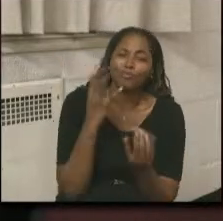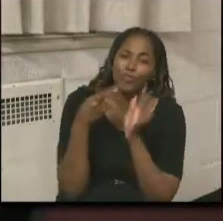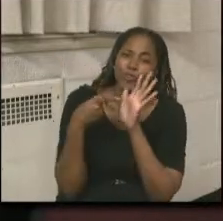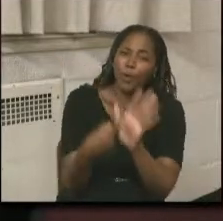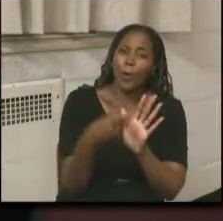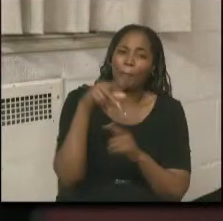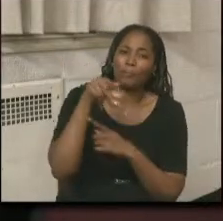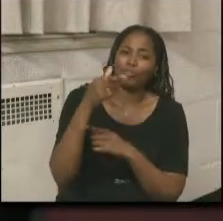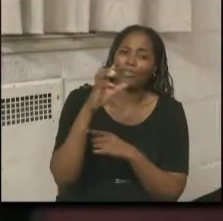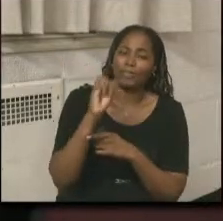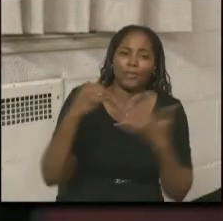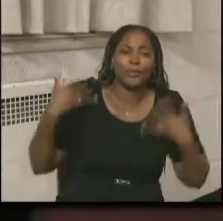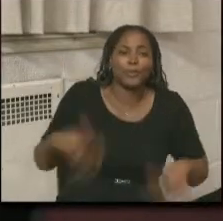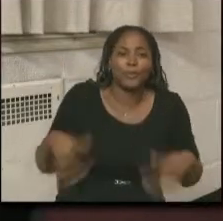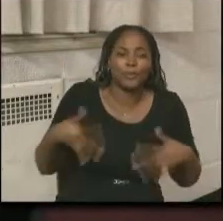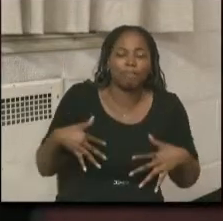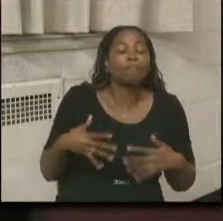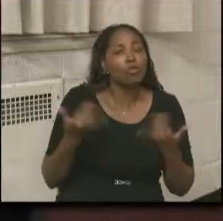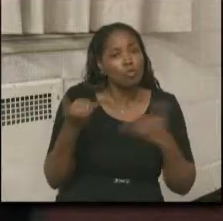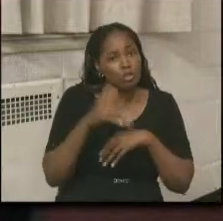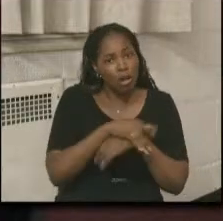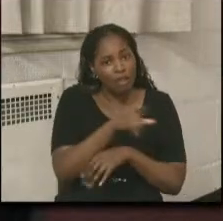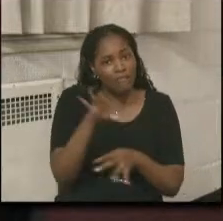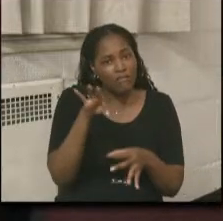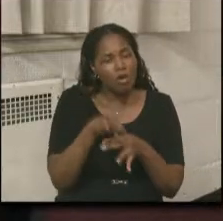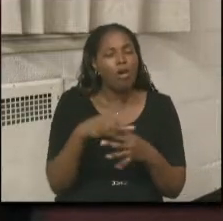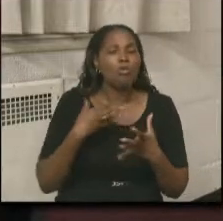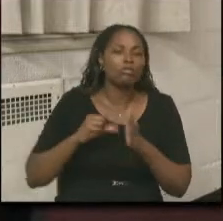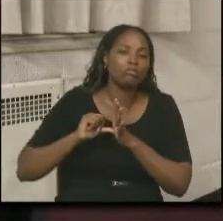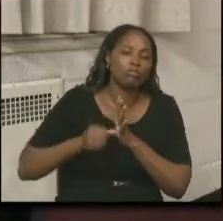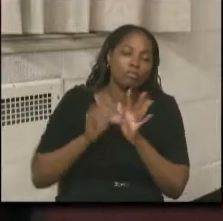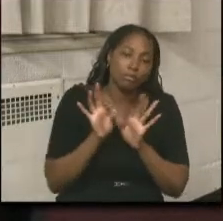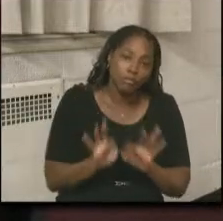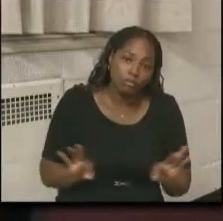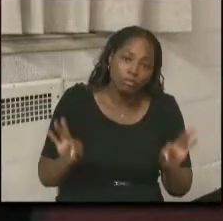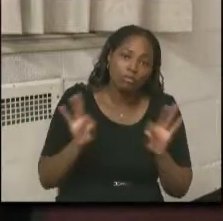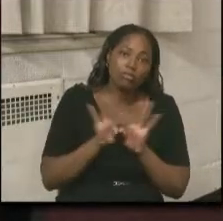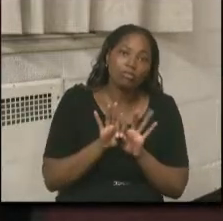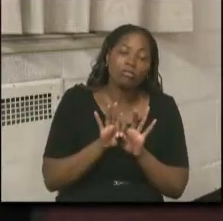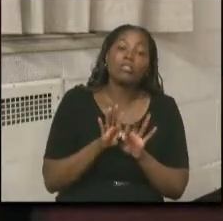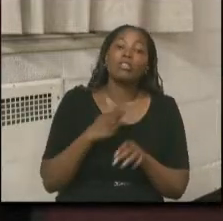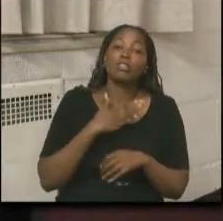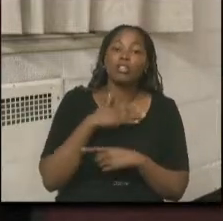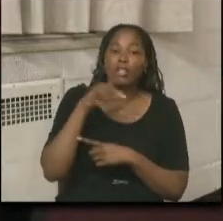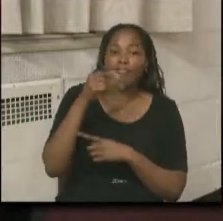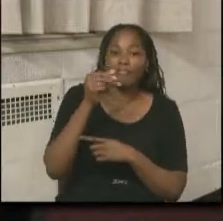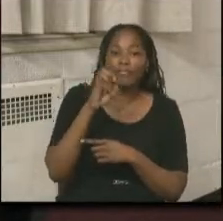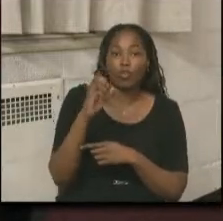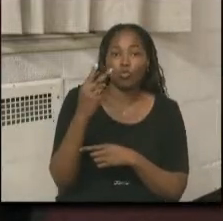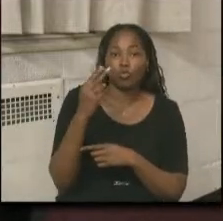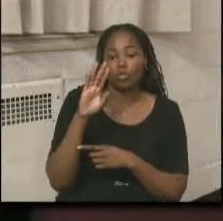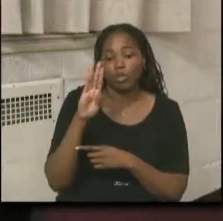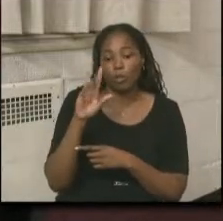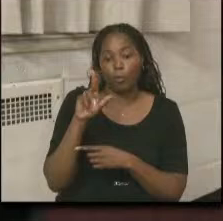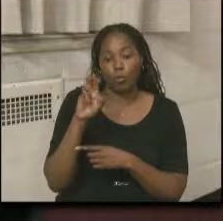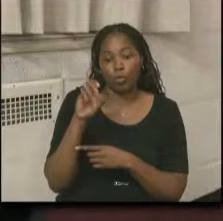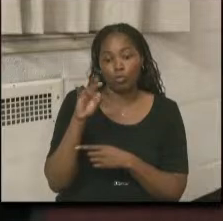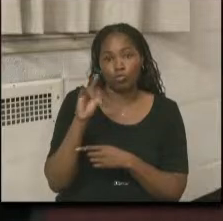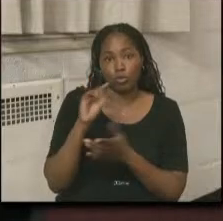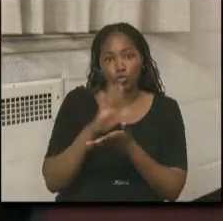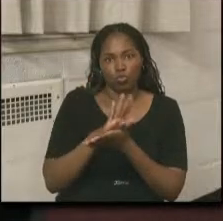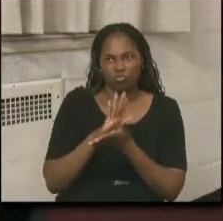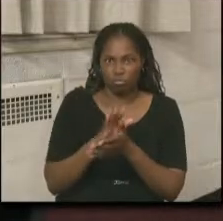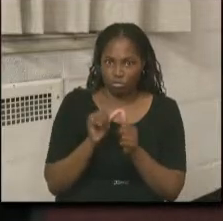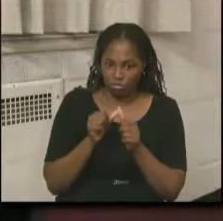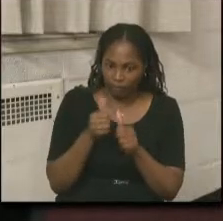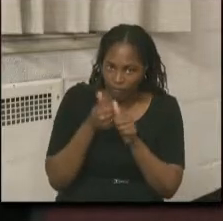As you vote tonight, I want to emphasize the importance of keeping our Phase 2 blueprint schools on schedule. And also,